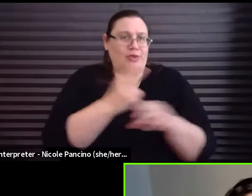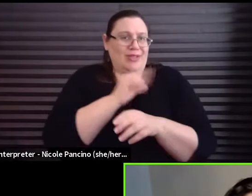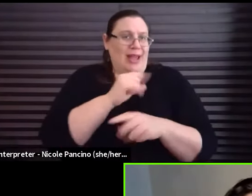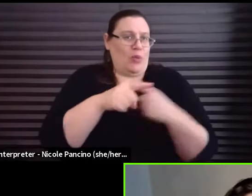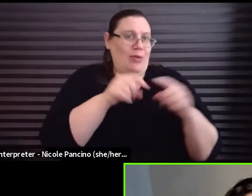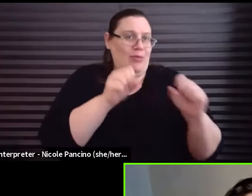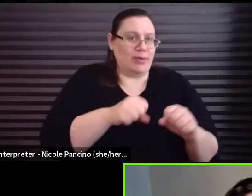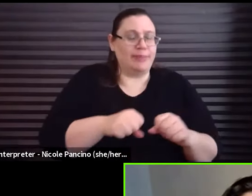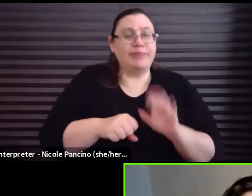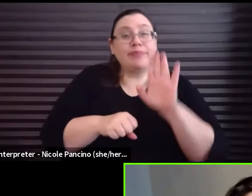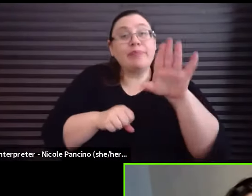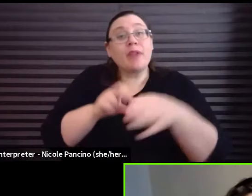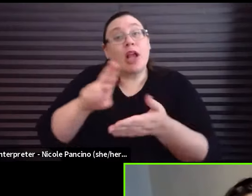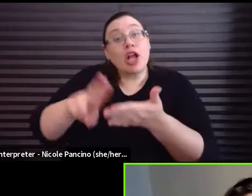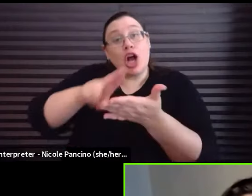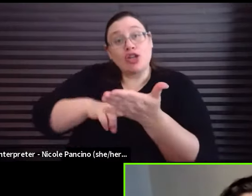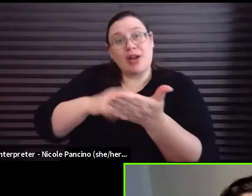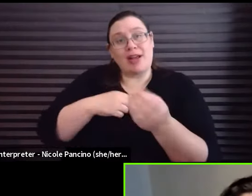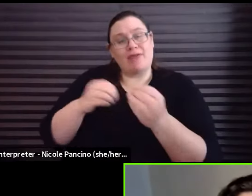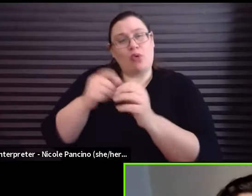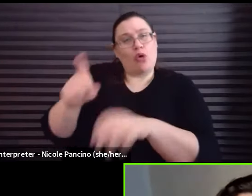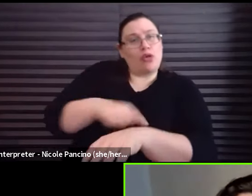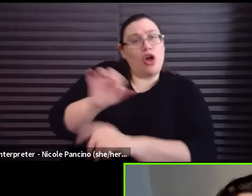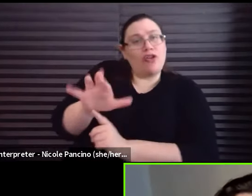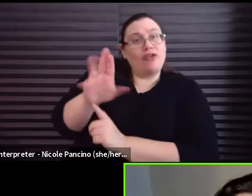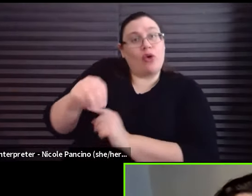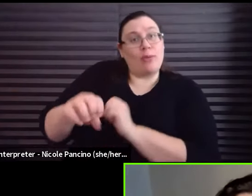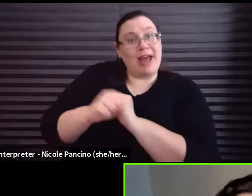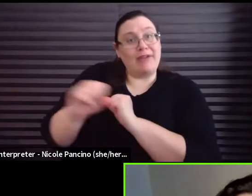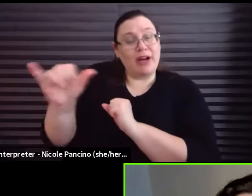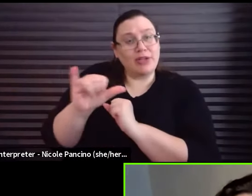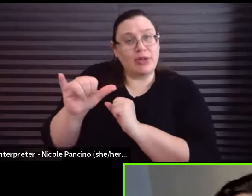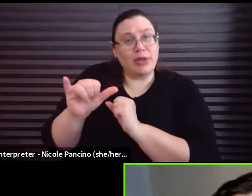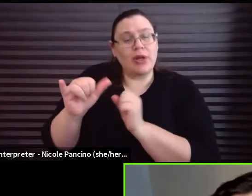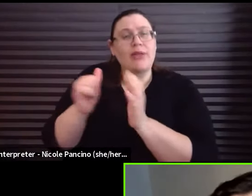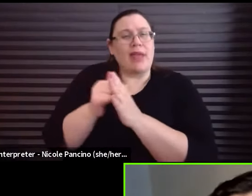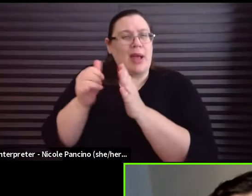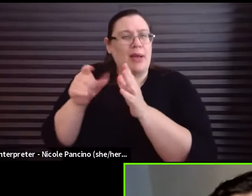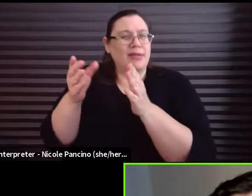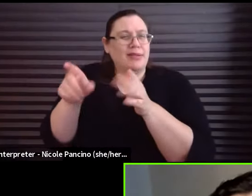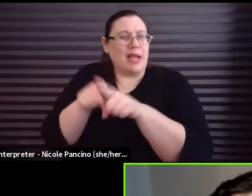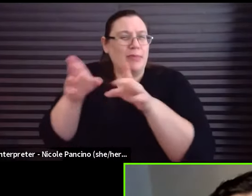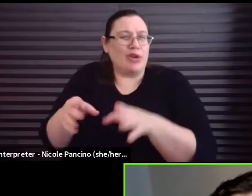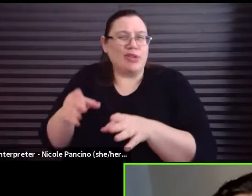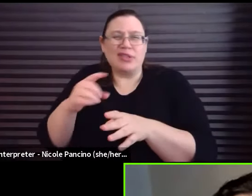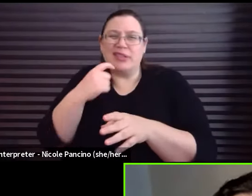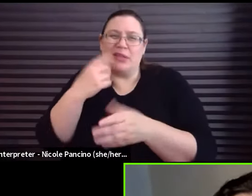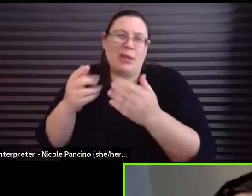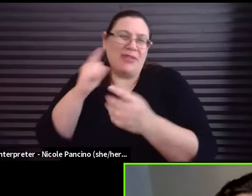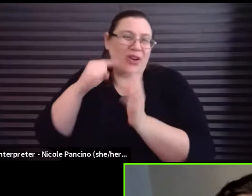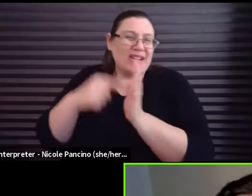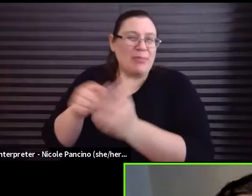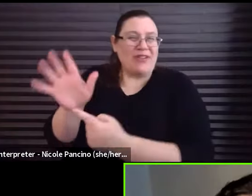contracts cover longer form advertising too? This person also said like a 5-minute